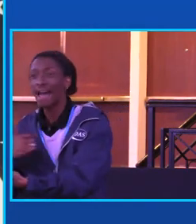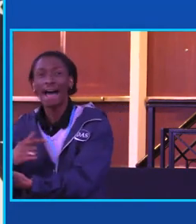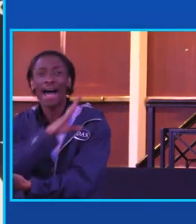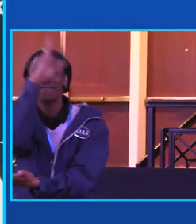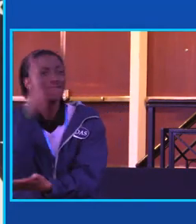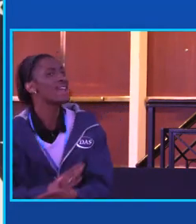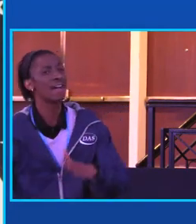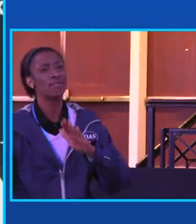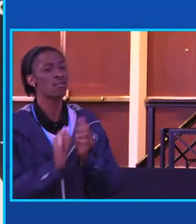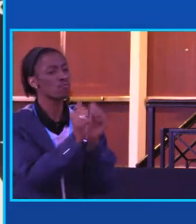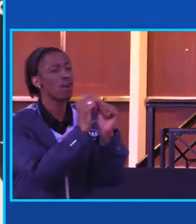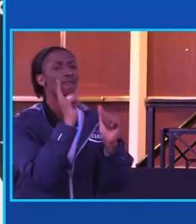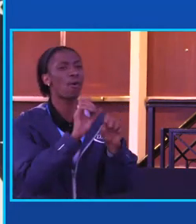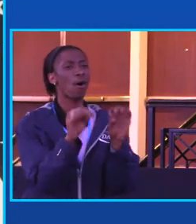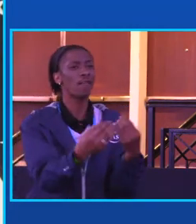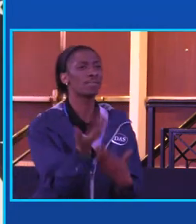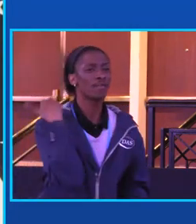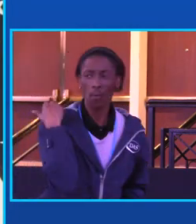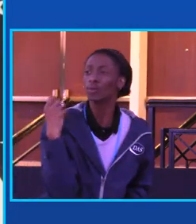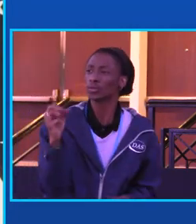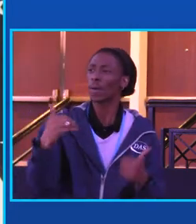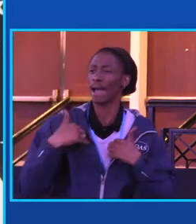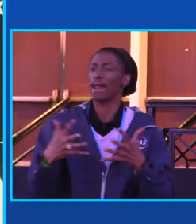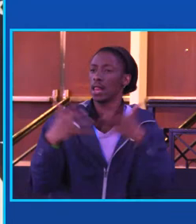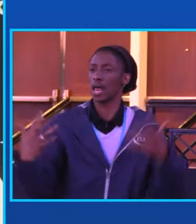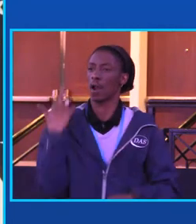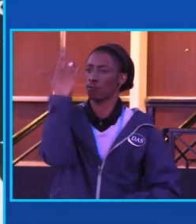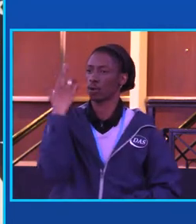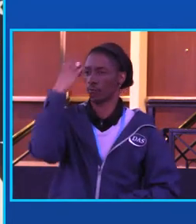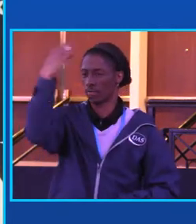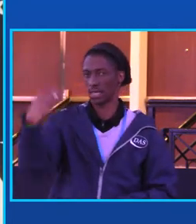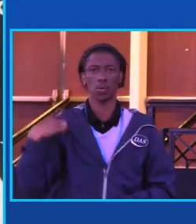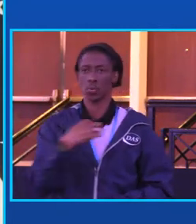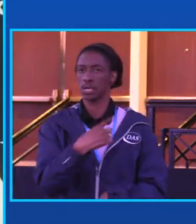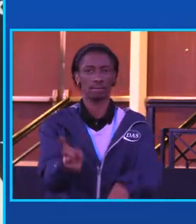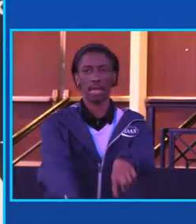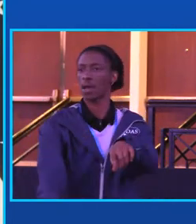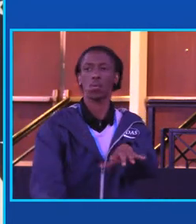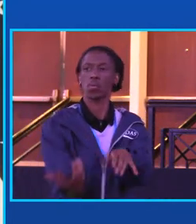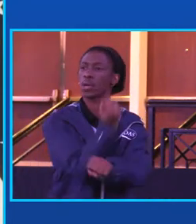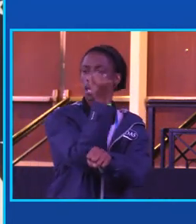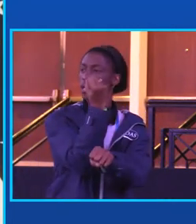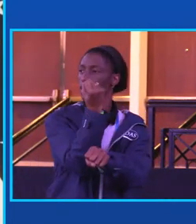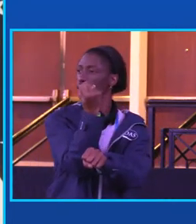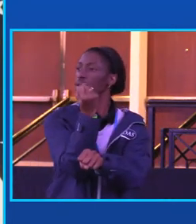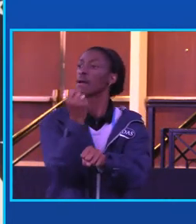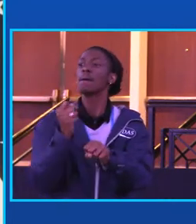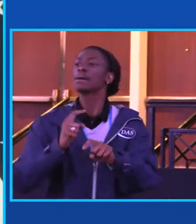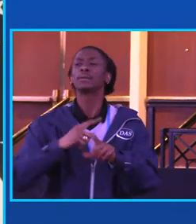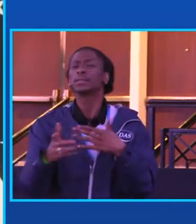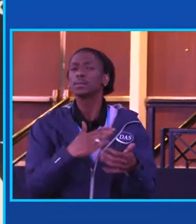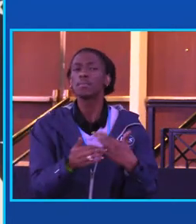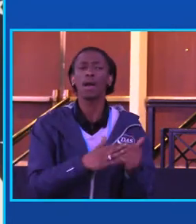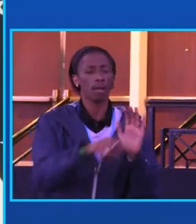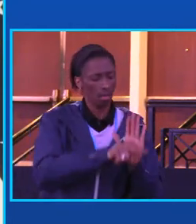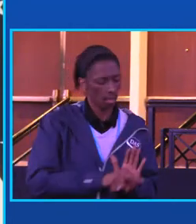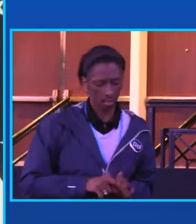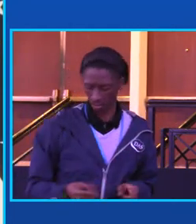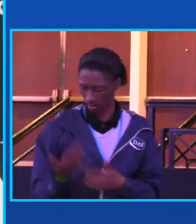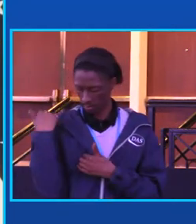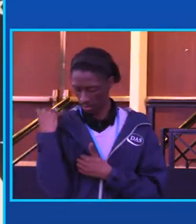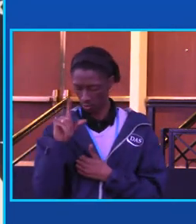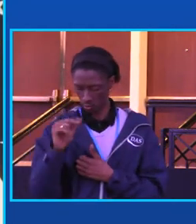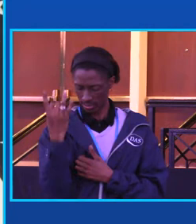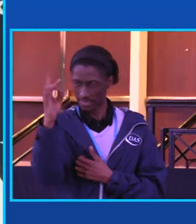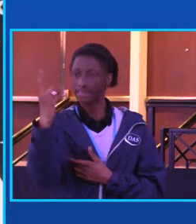for office before. So there were a lot of reasons to think we can't win this race, but despite all the odds, in 2018, I